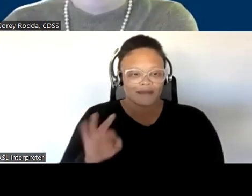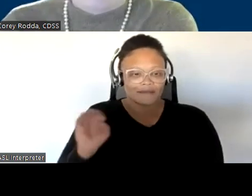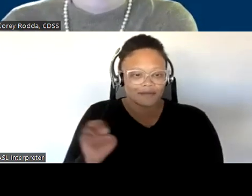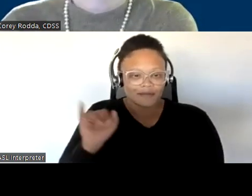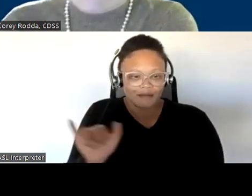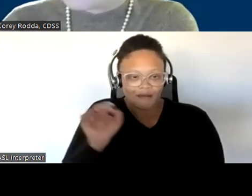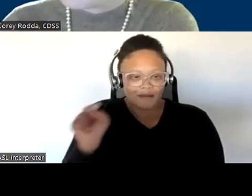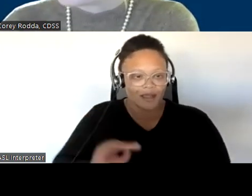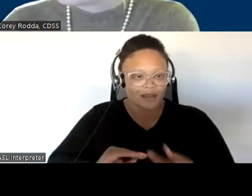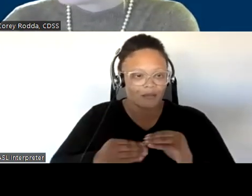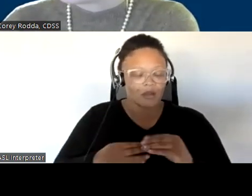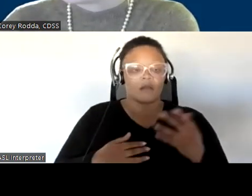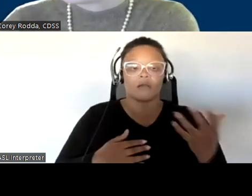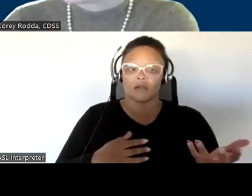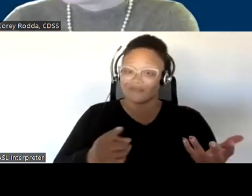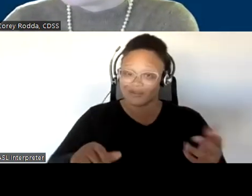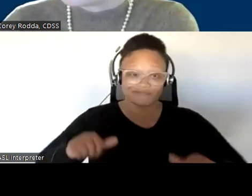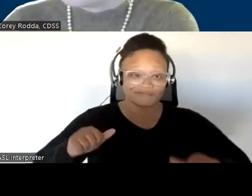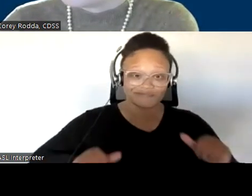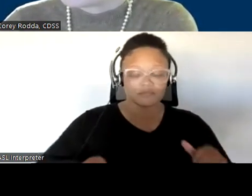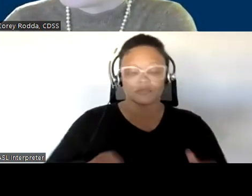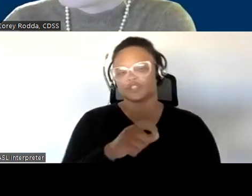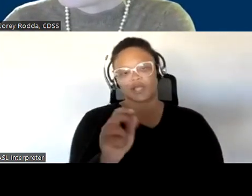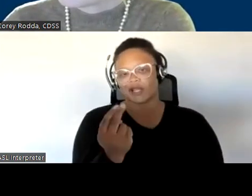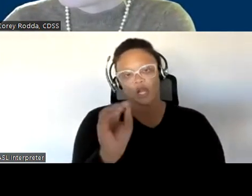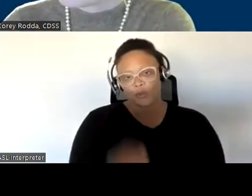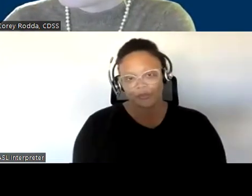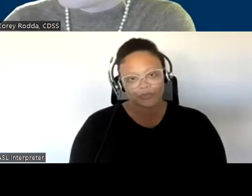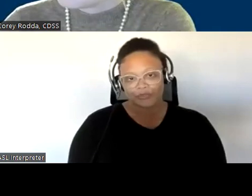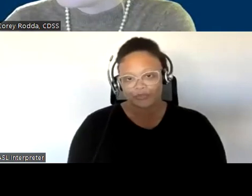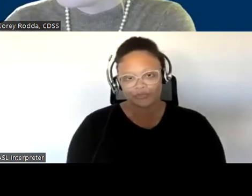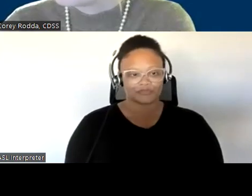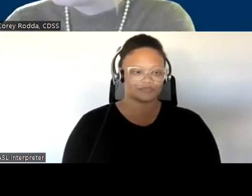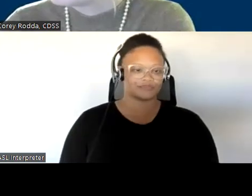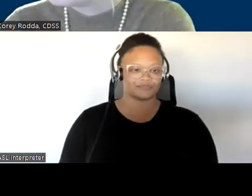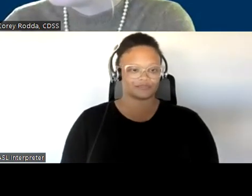number? And again, if you're unsure, please select no.